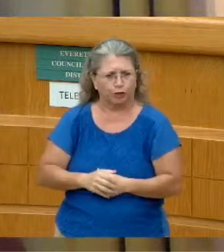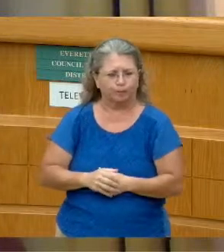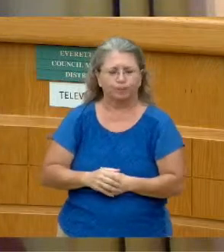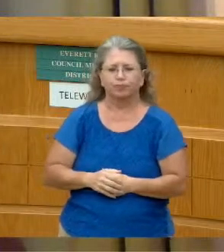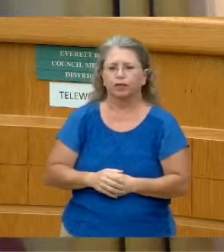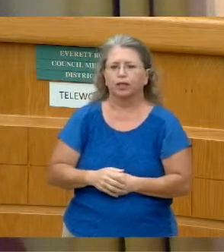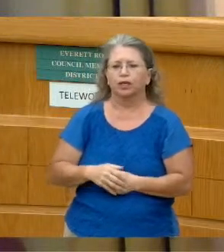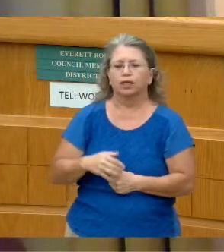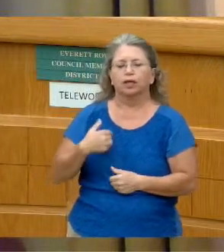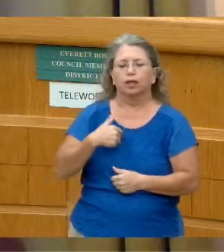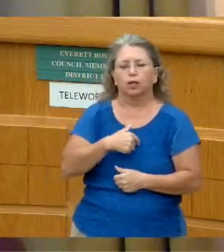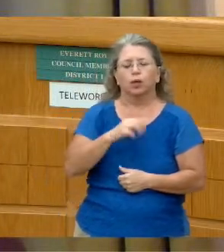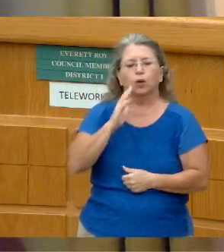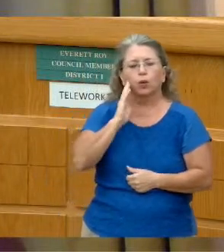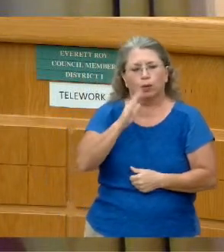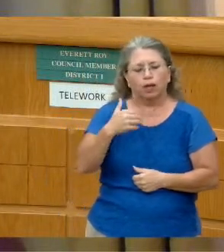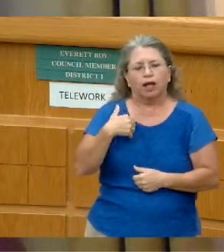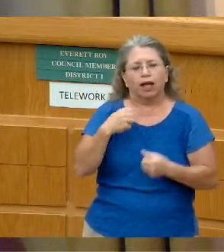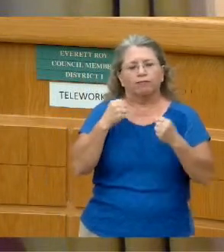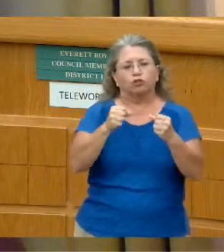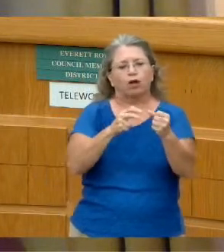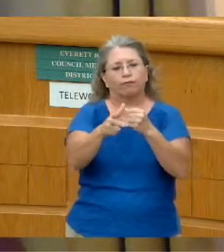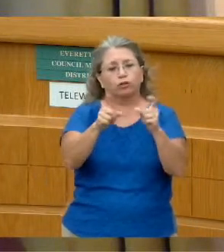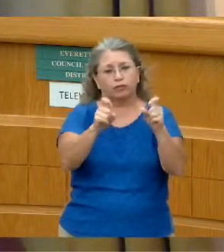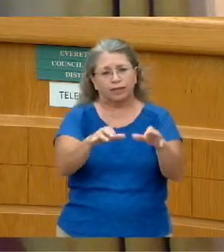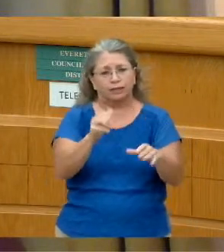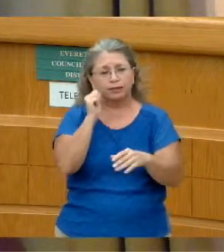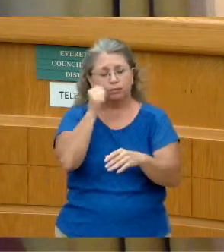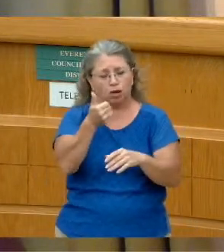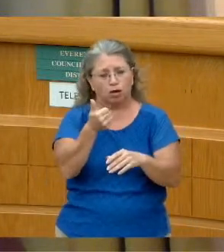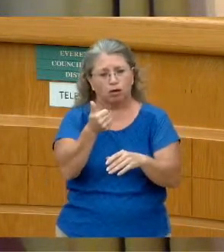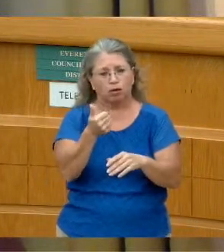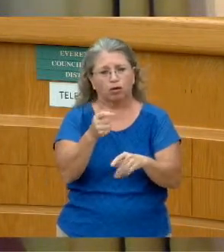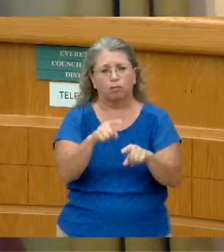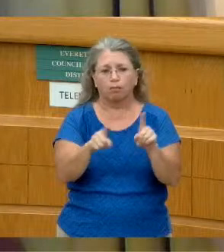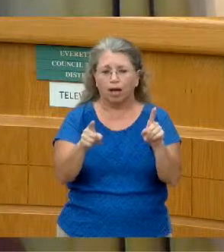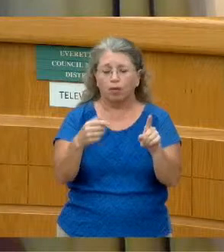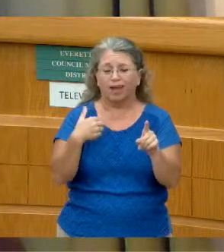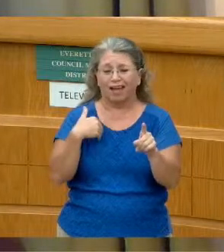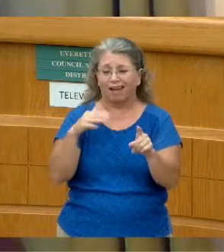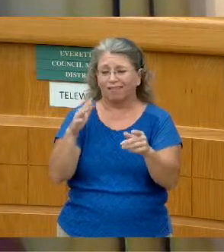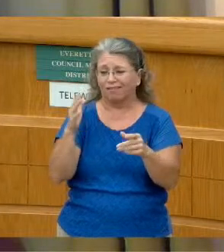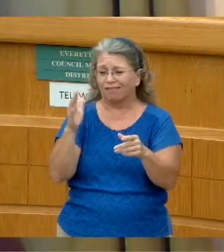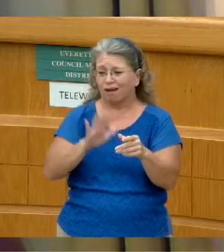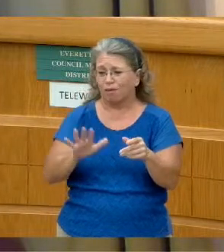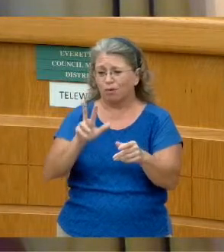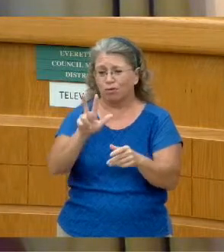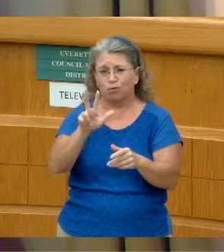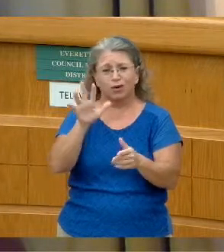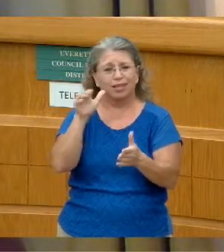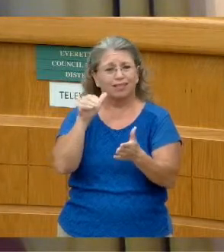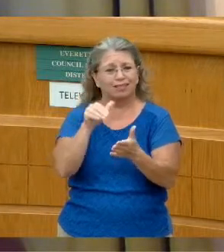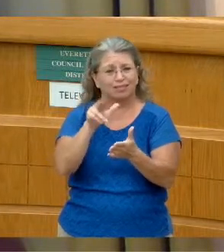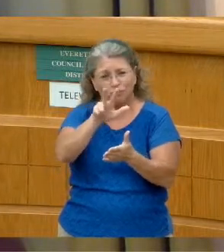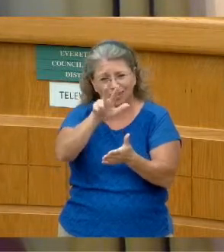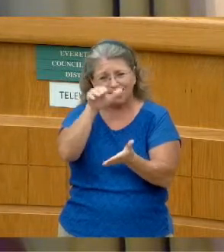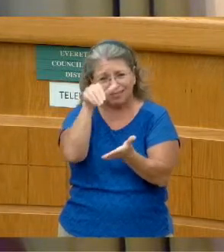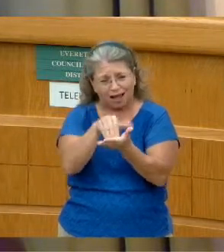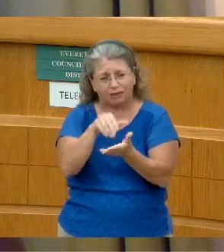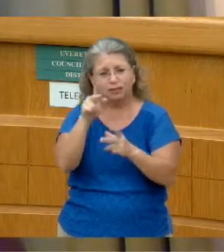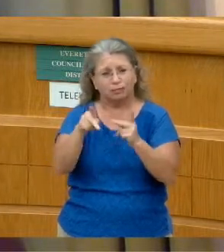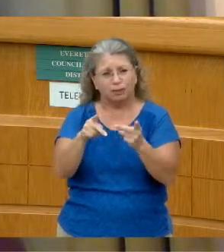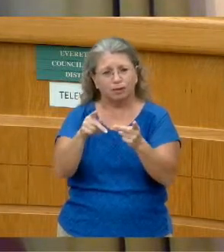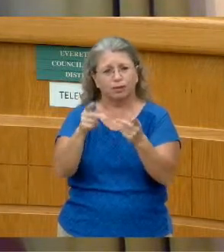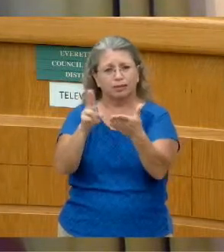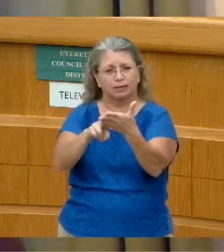City Manager Zanoni mentioned. But we do have almost 3,000 people that have already tried to sign up for this